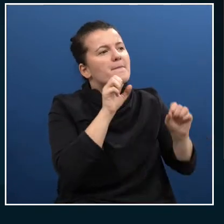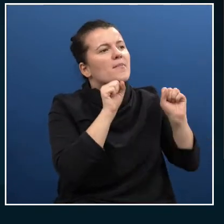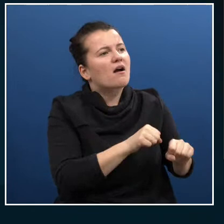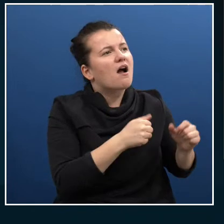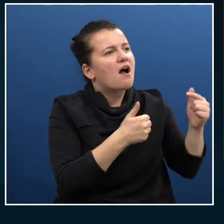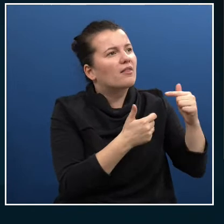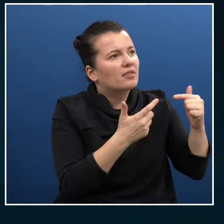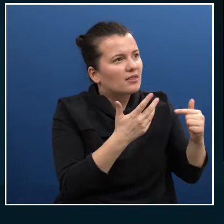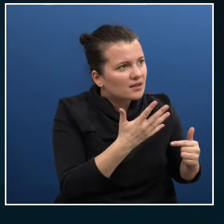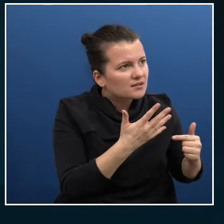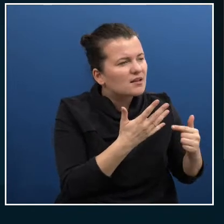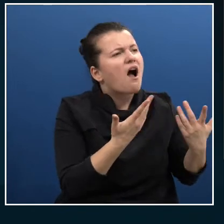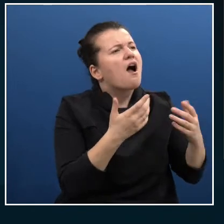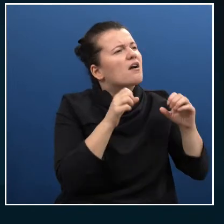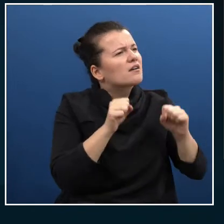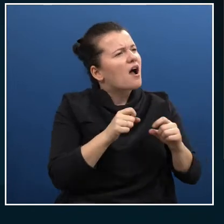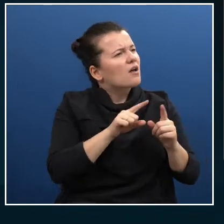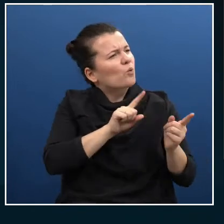use them within.